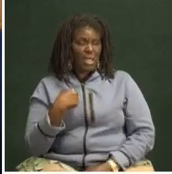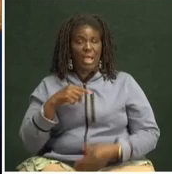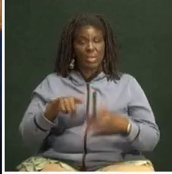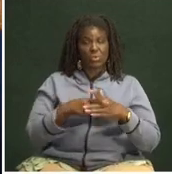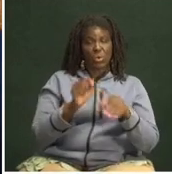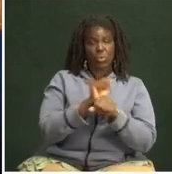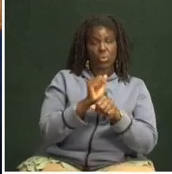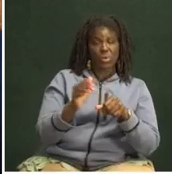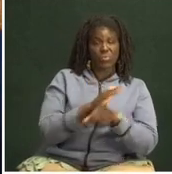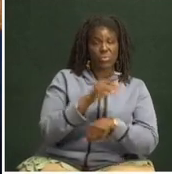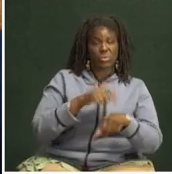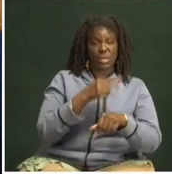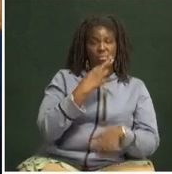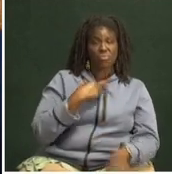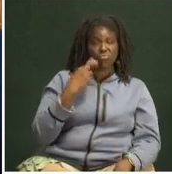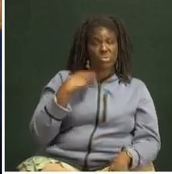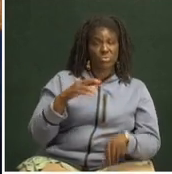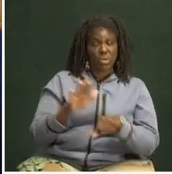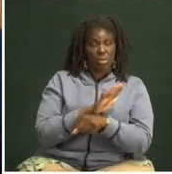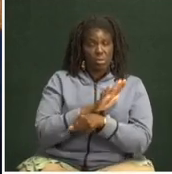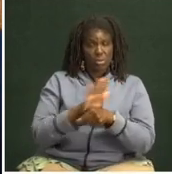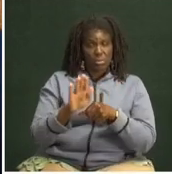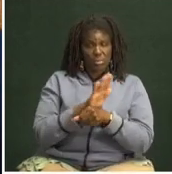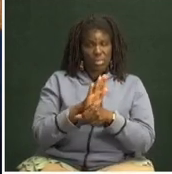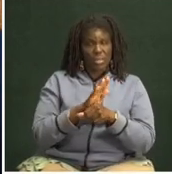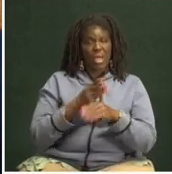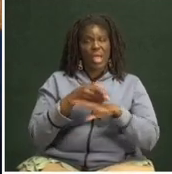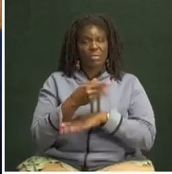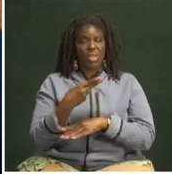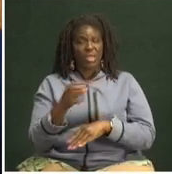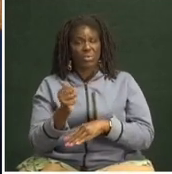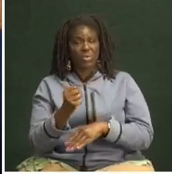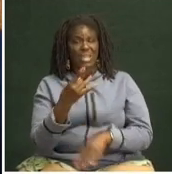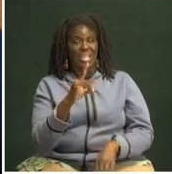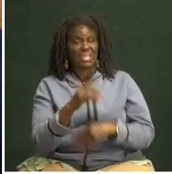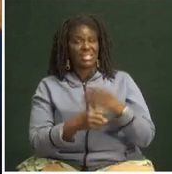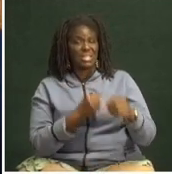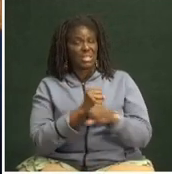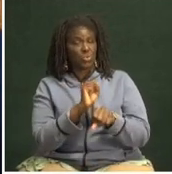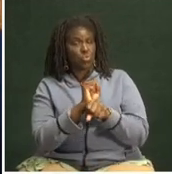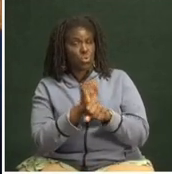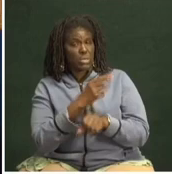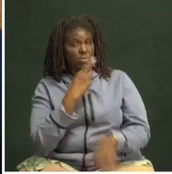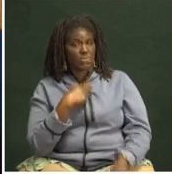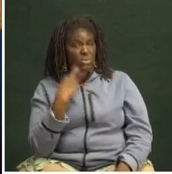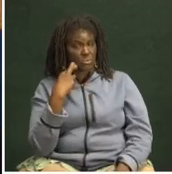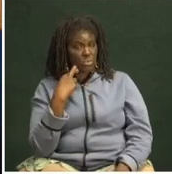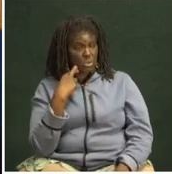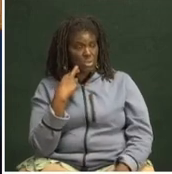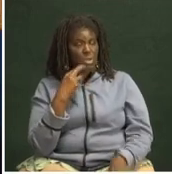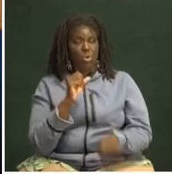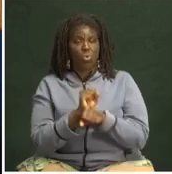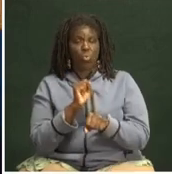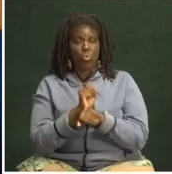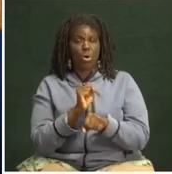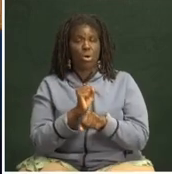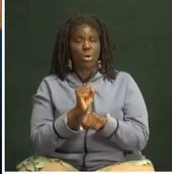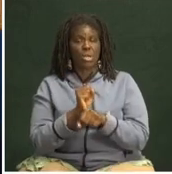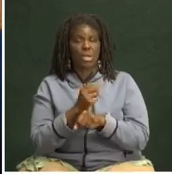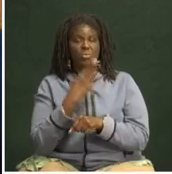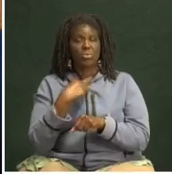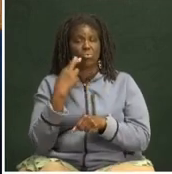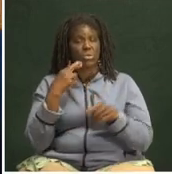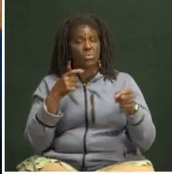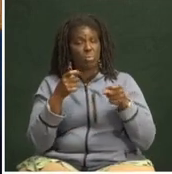working full-time in the restaurant industry right after high school and spent 18 years in that field. Working as a restaurant